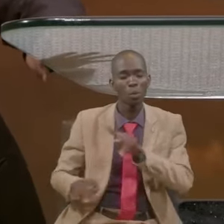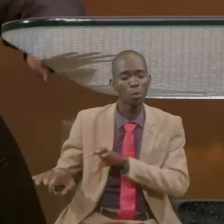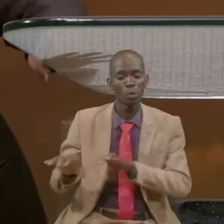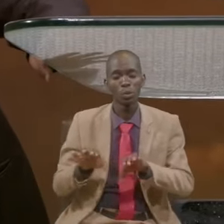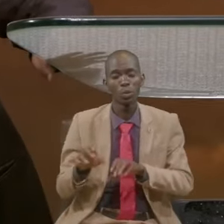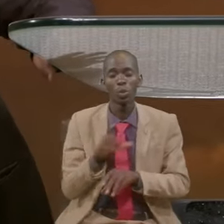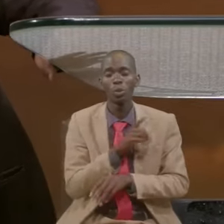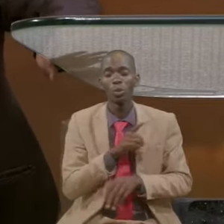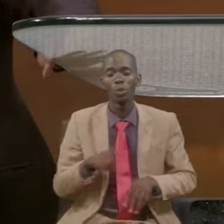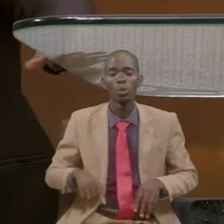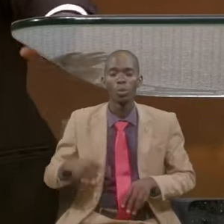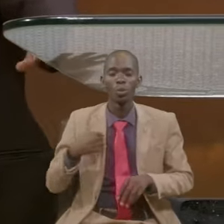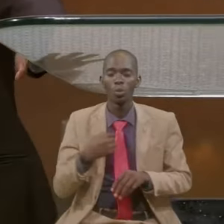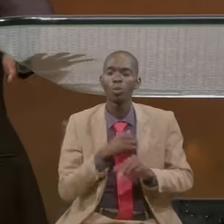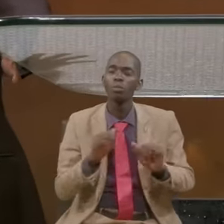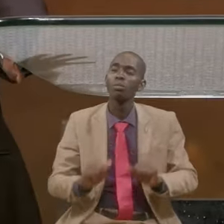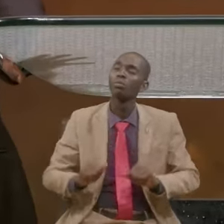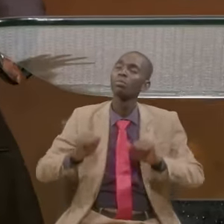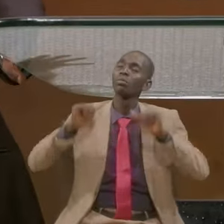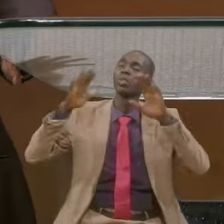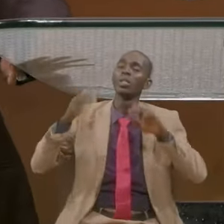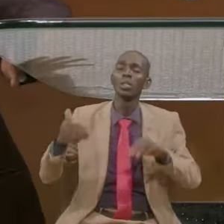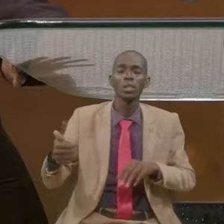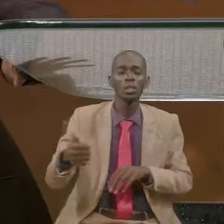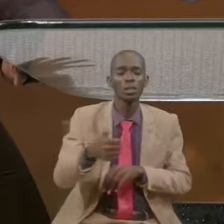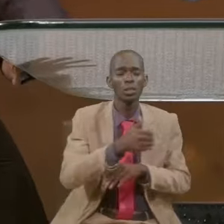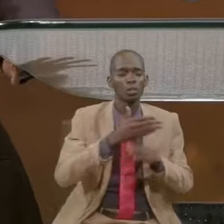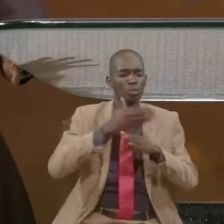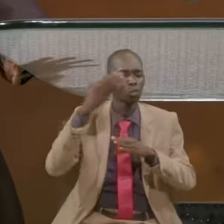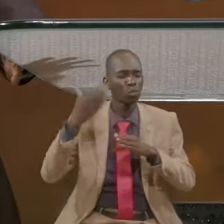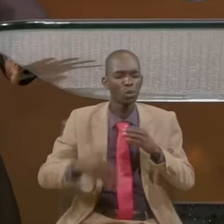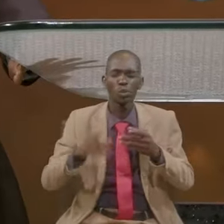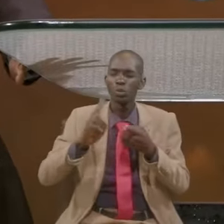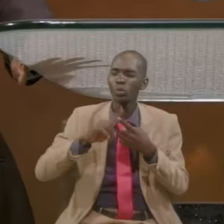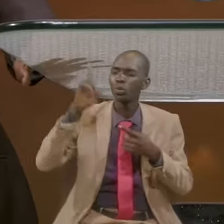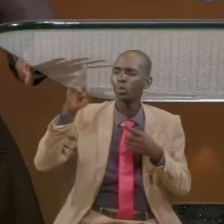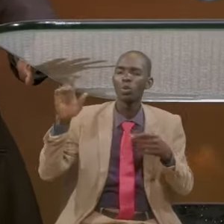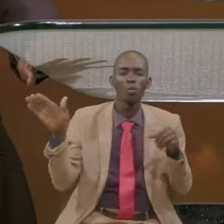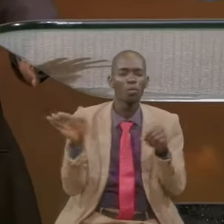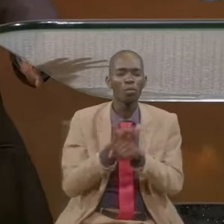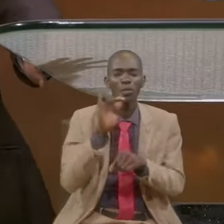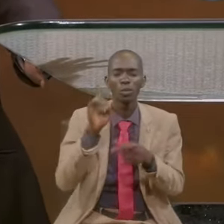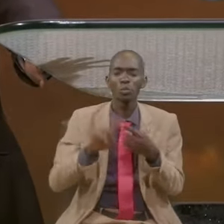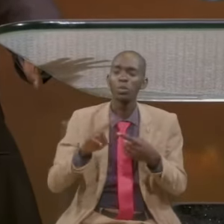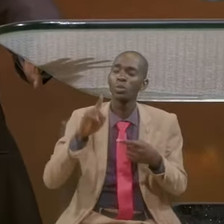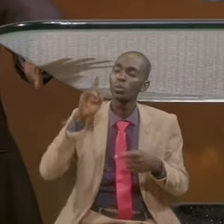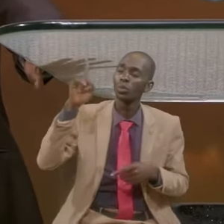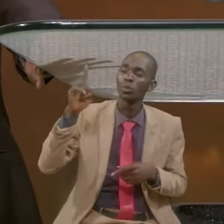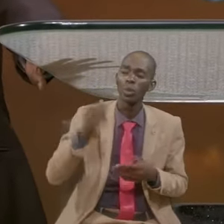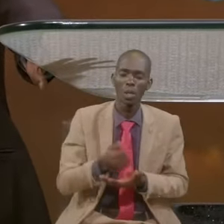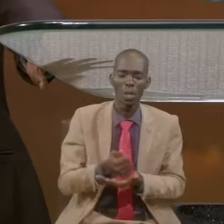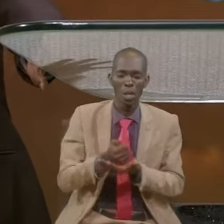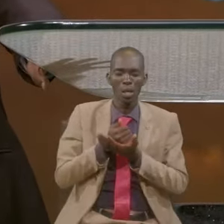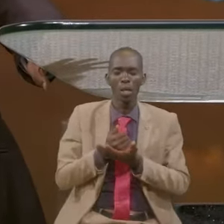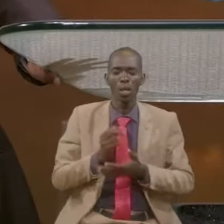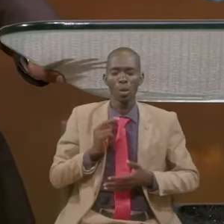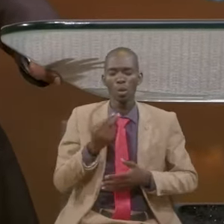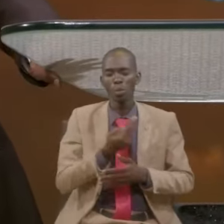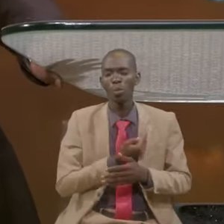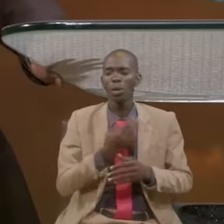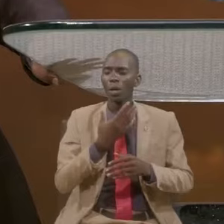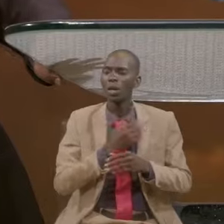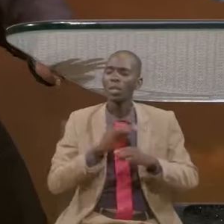commit ourselves completely now, unwaveringly before you. help us and grant us